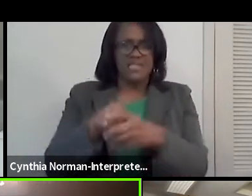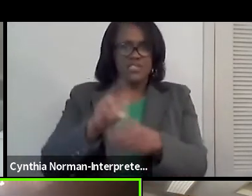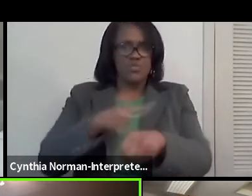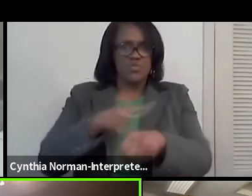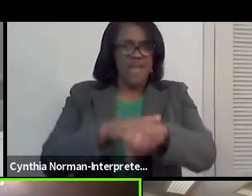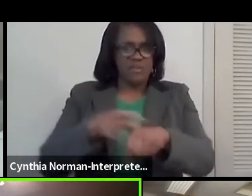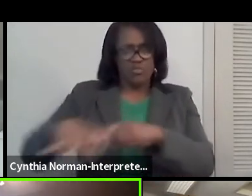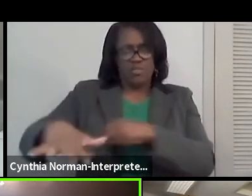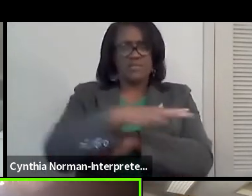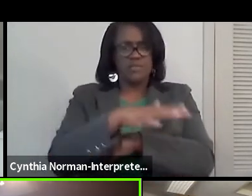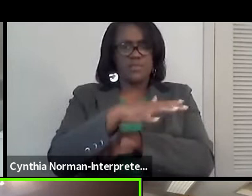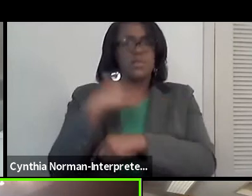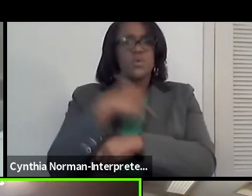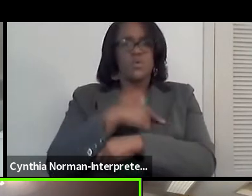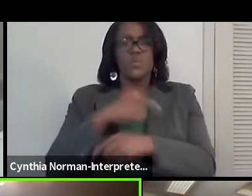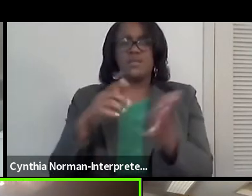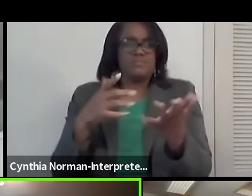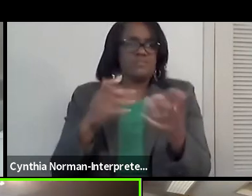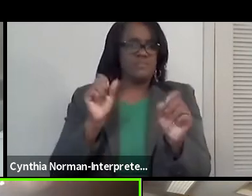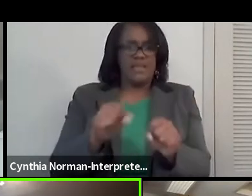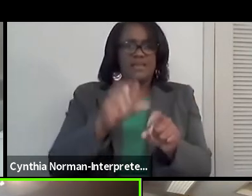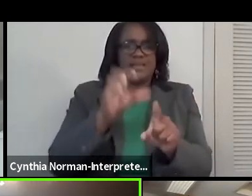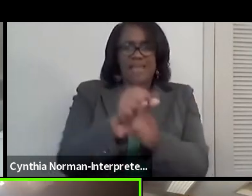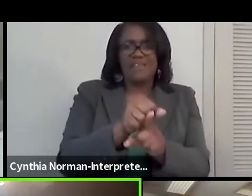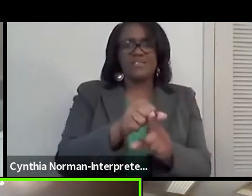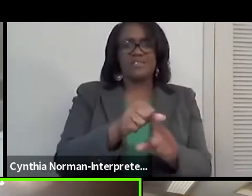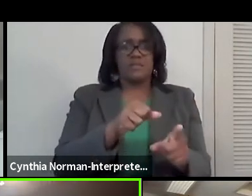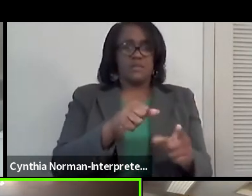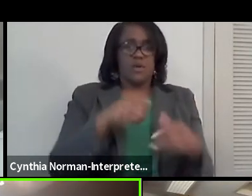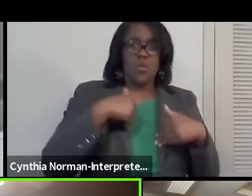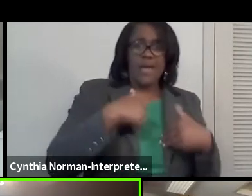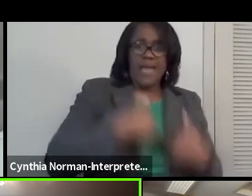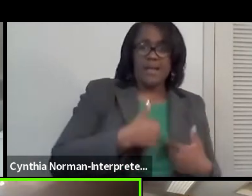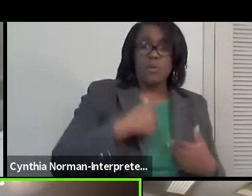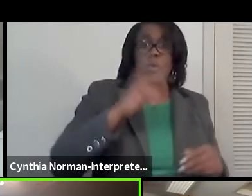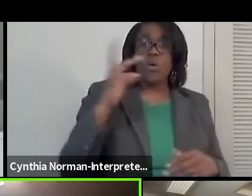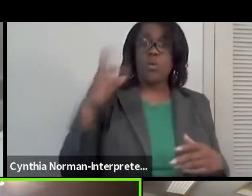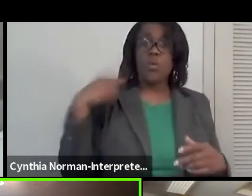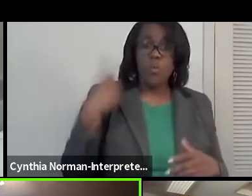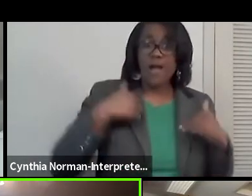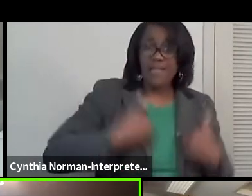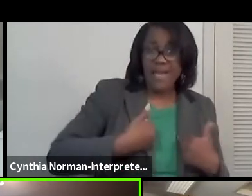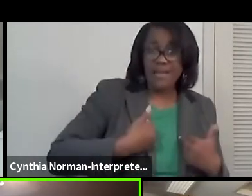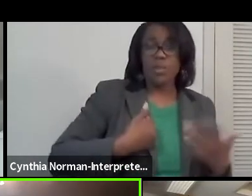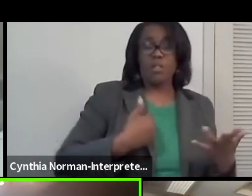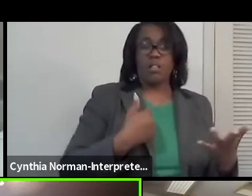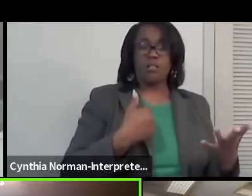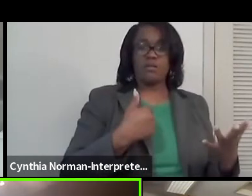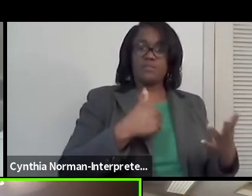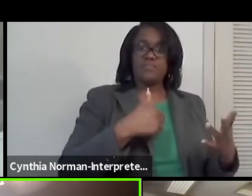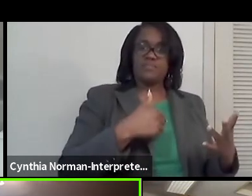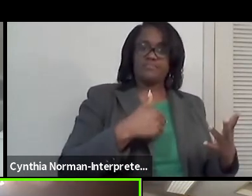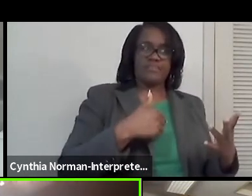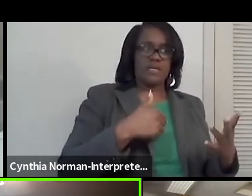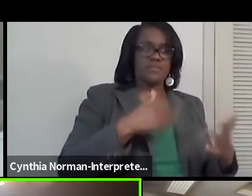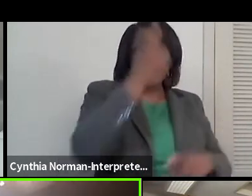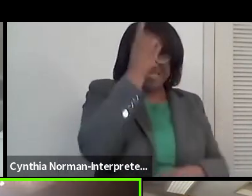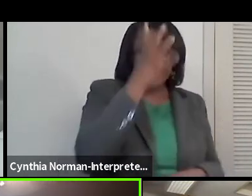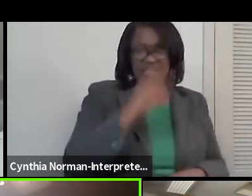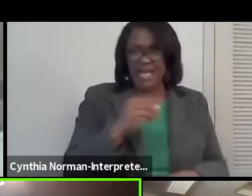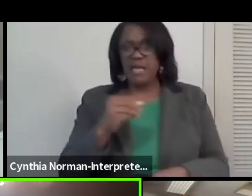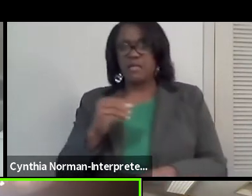catching zoonotic diseases and having those passing between domestic animals and wildlife is greatly increased. And so we